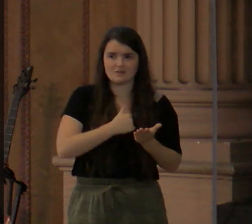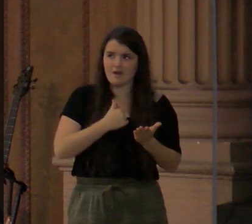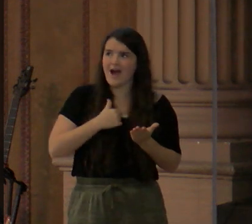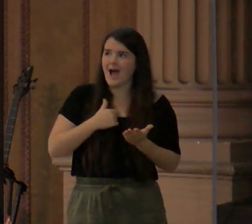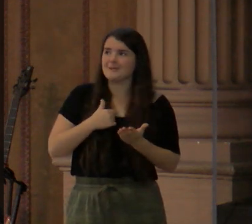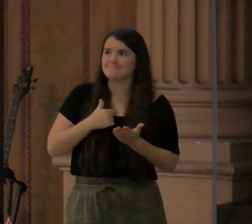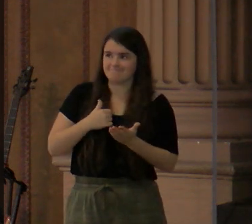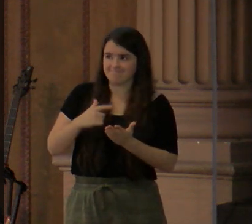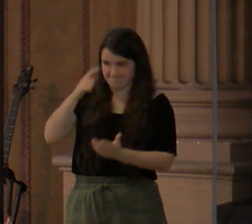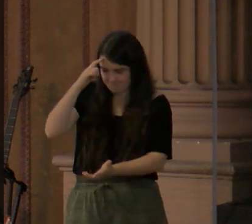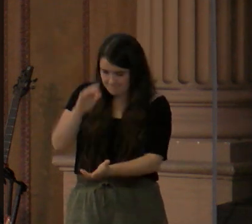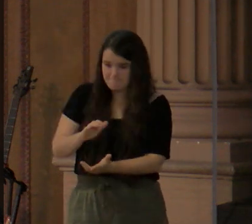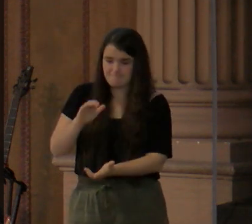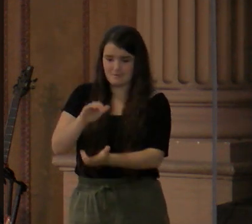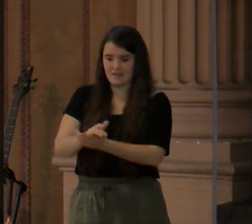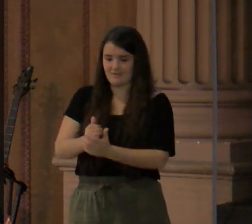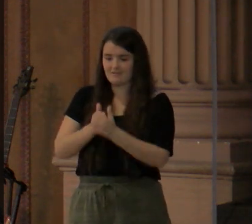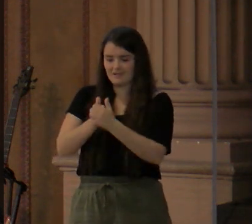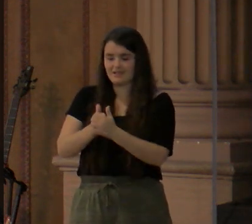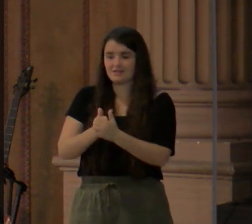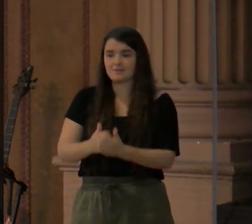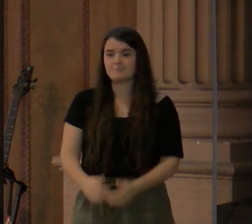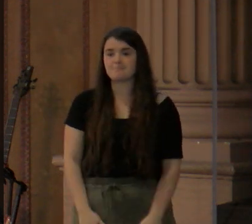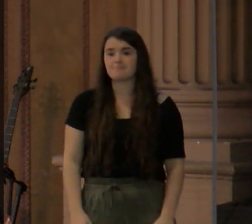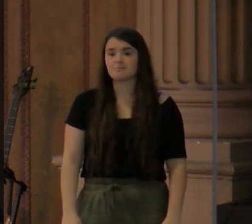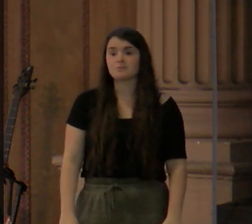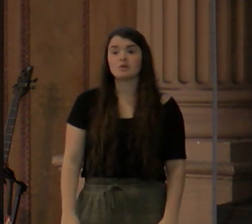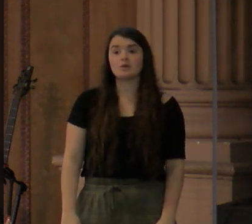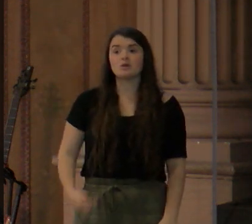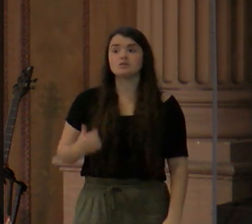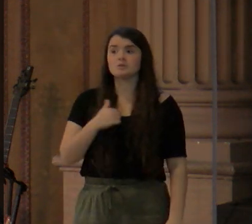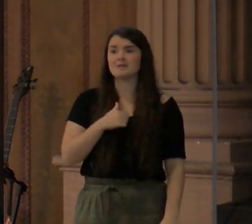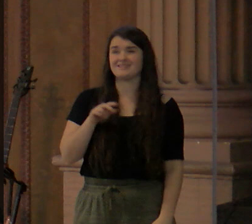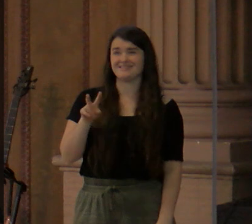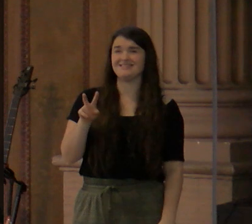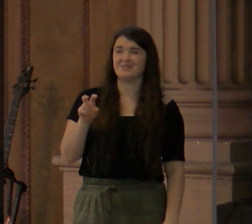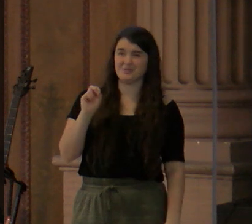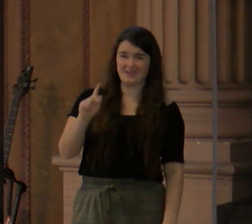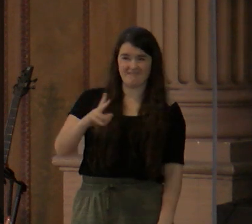We say, okay, but the standard is so high, will we really obey that?